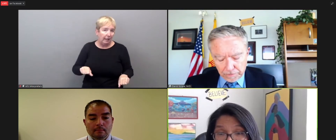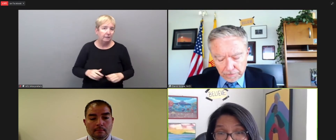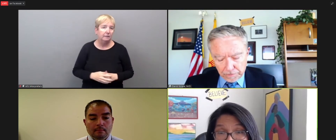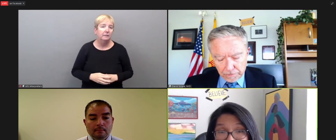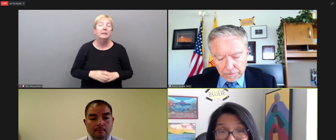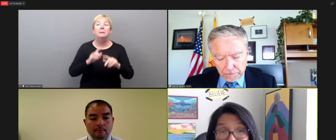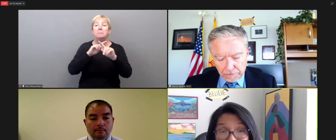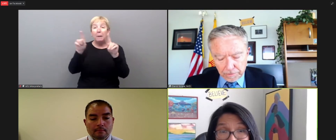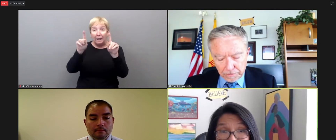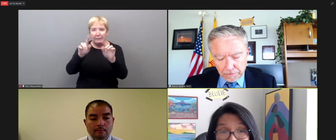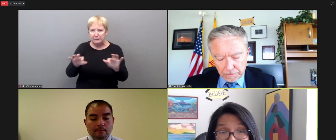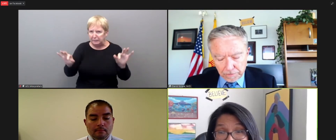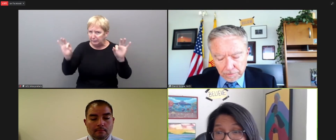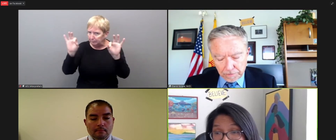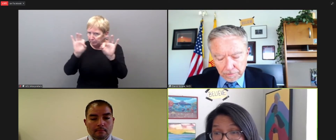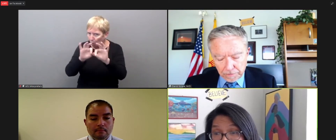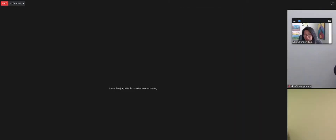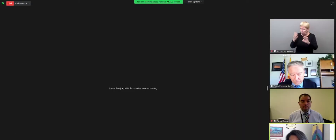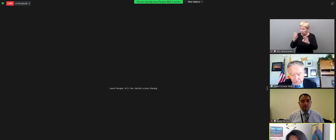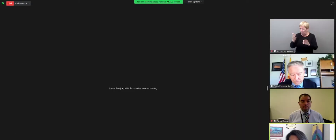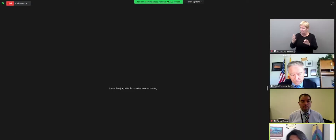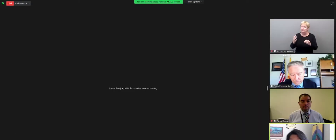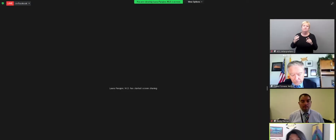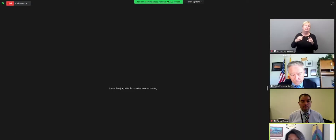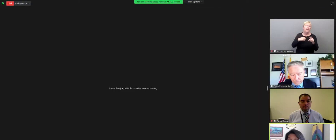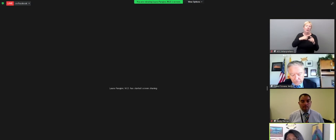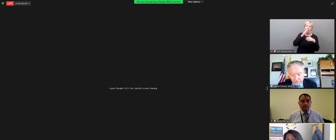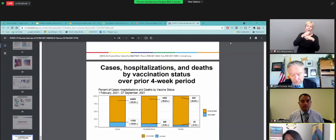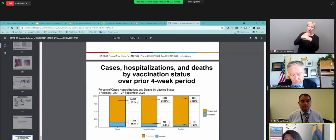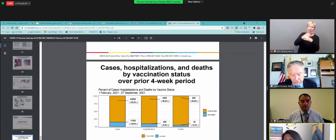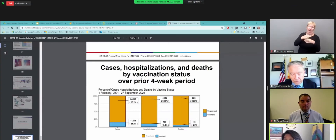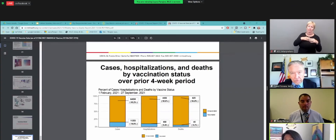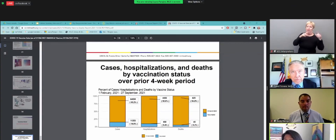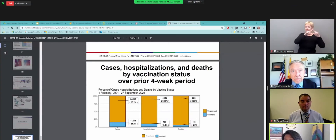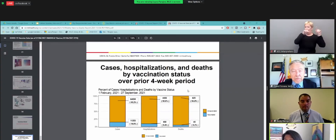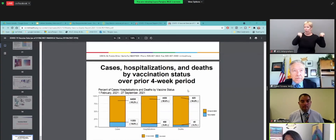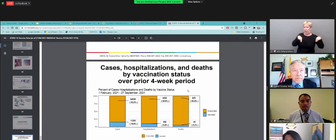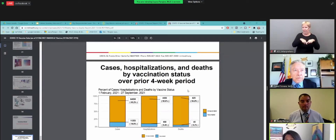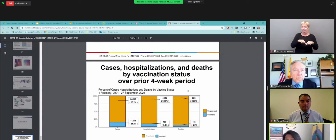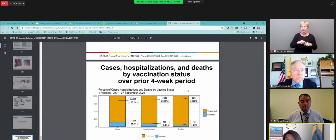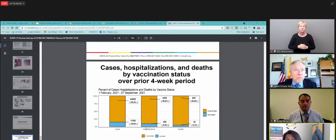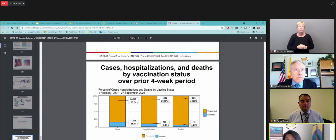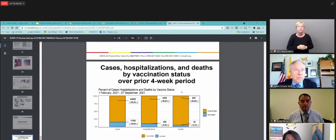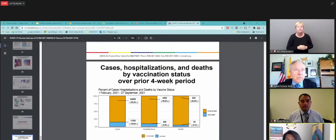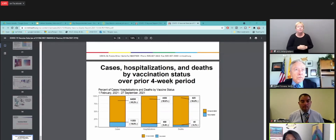just share my screen from the vaccine data set slide sets?